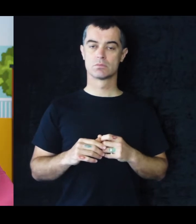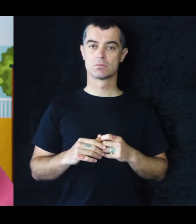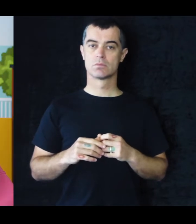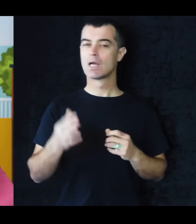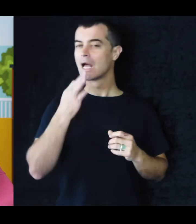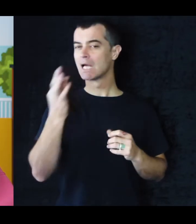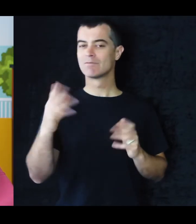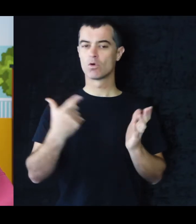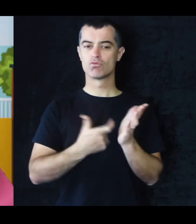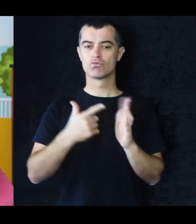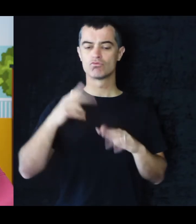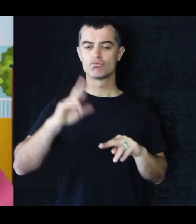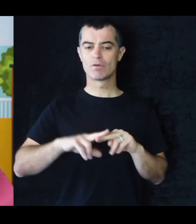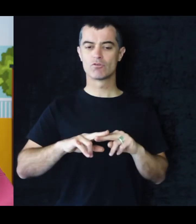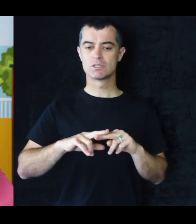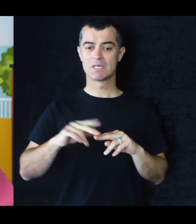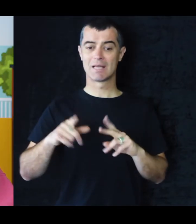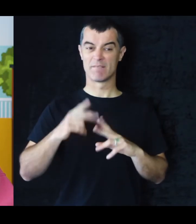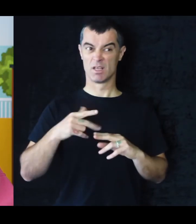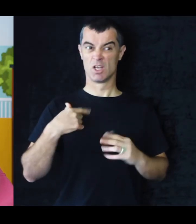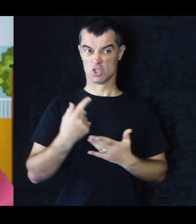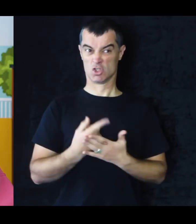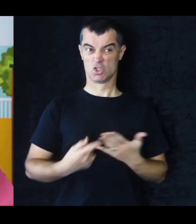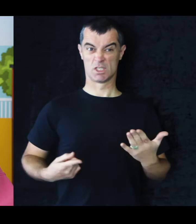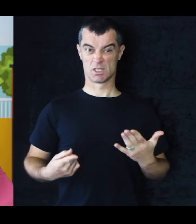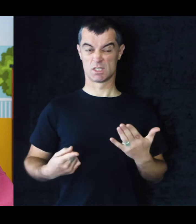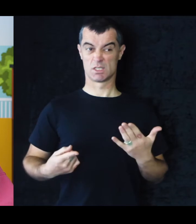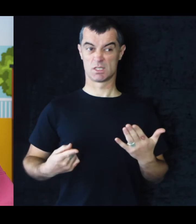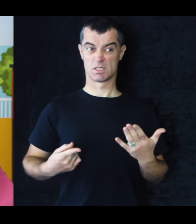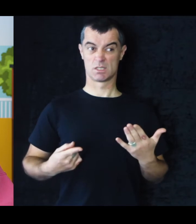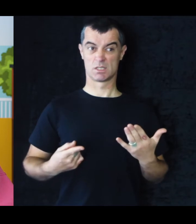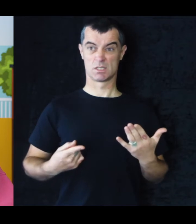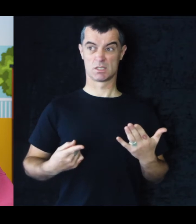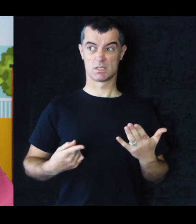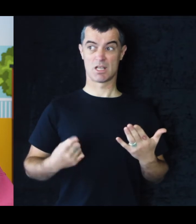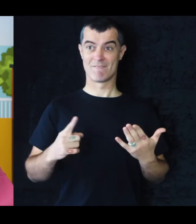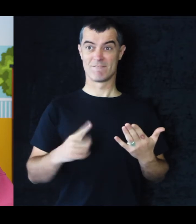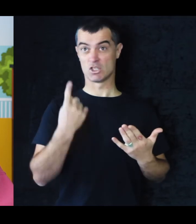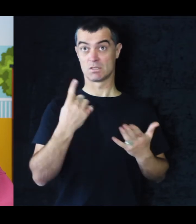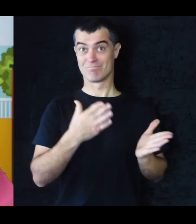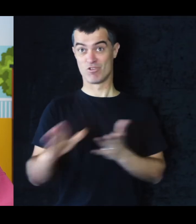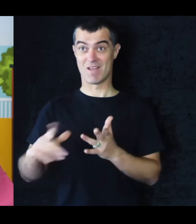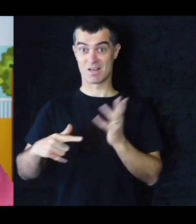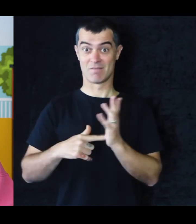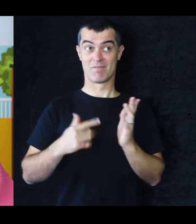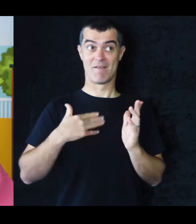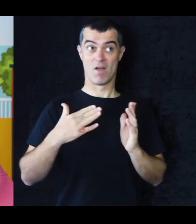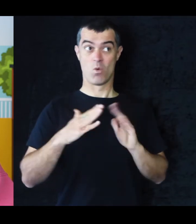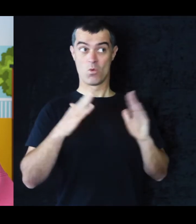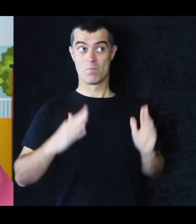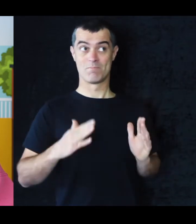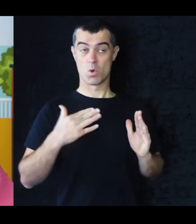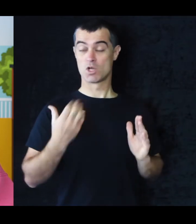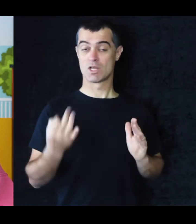They ask for reference, and if you're just leaving home or that, you might not have